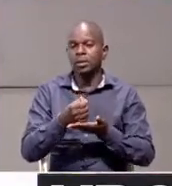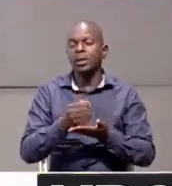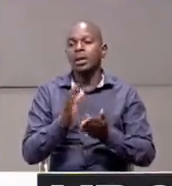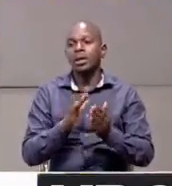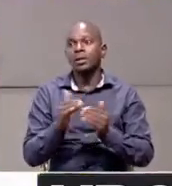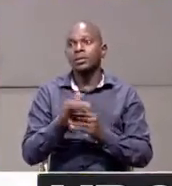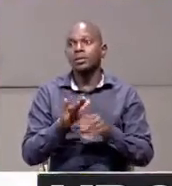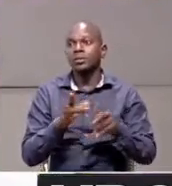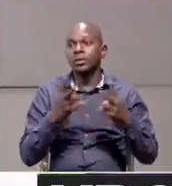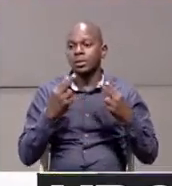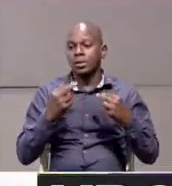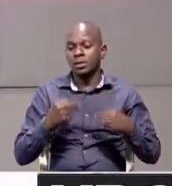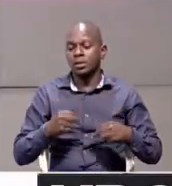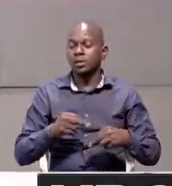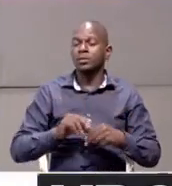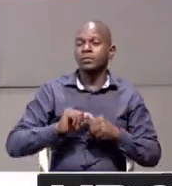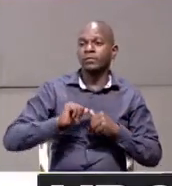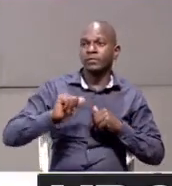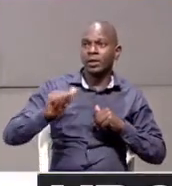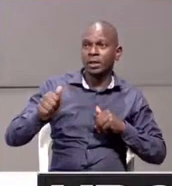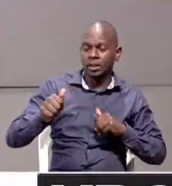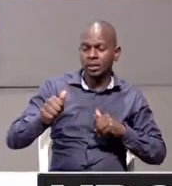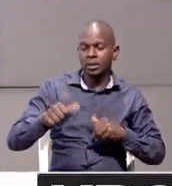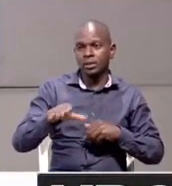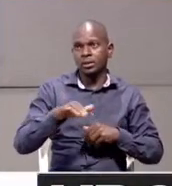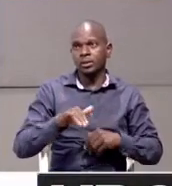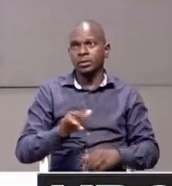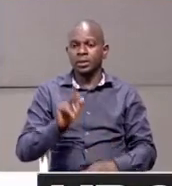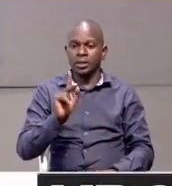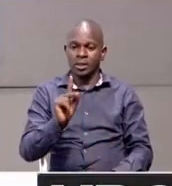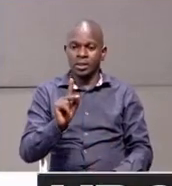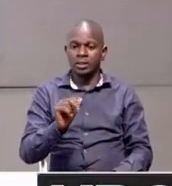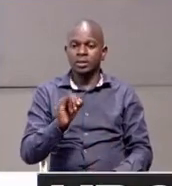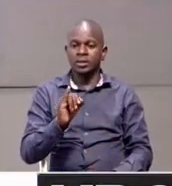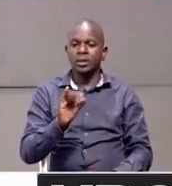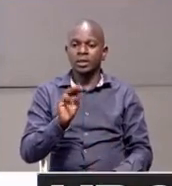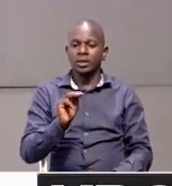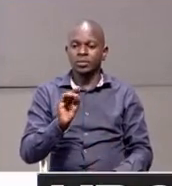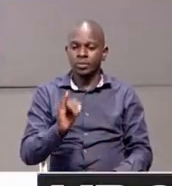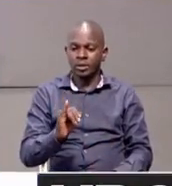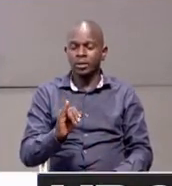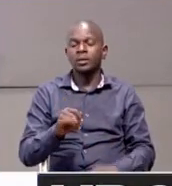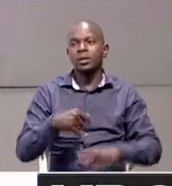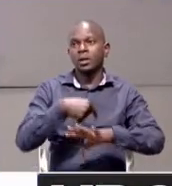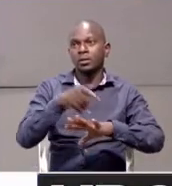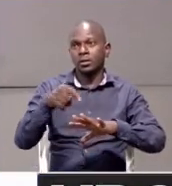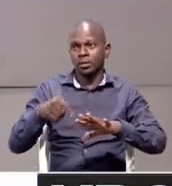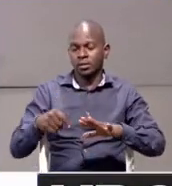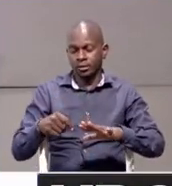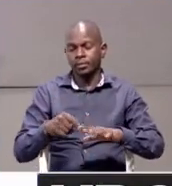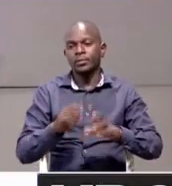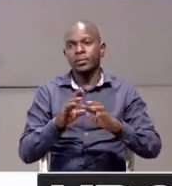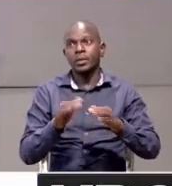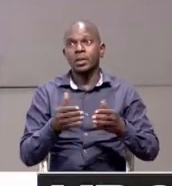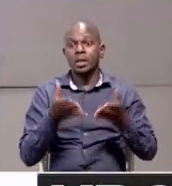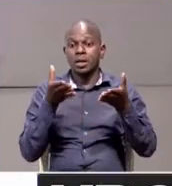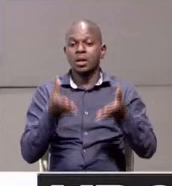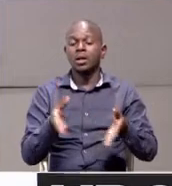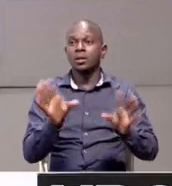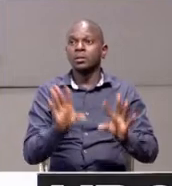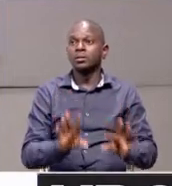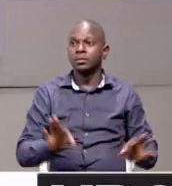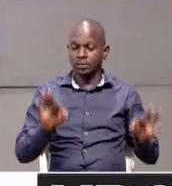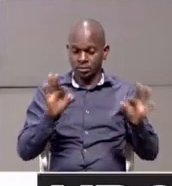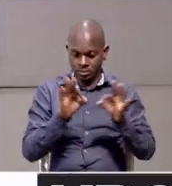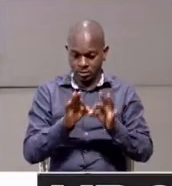to healthcare in remote areas. Today we are here at Kimi Island, one of the islands on Lake Victoria. We are here purposely to